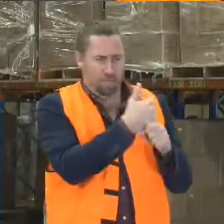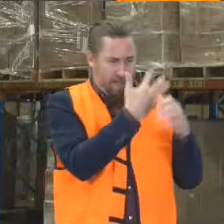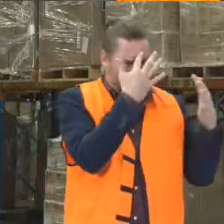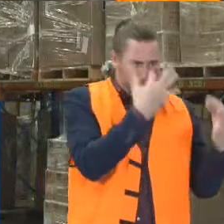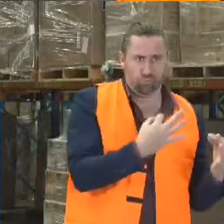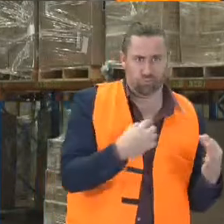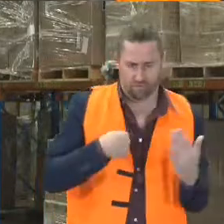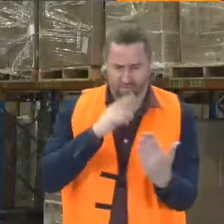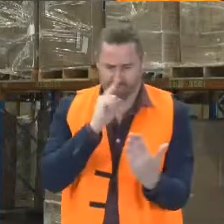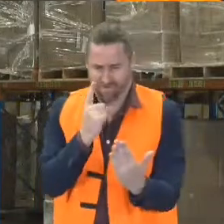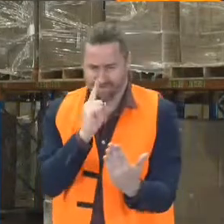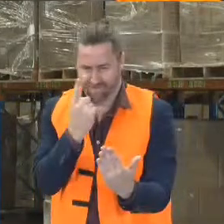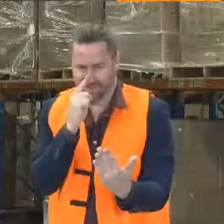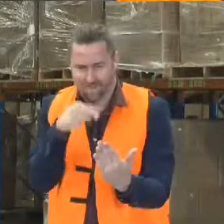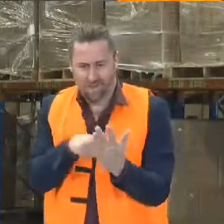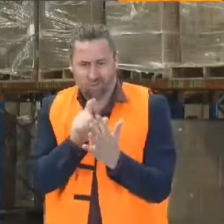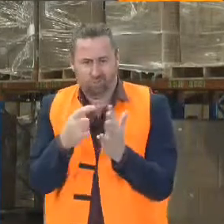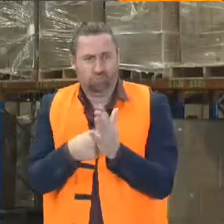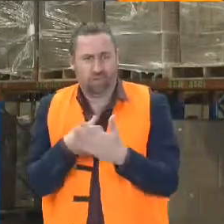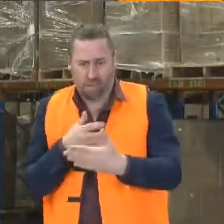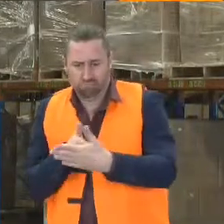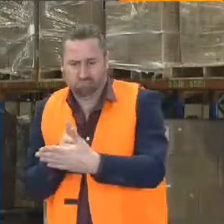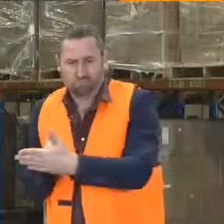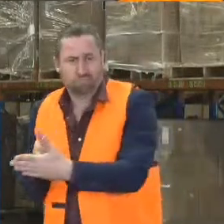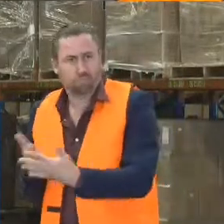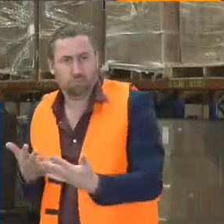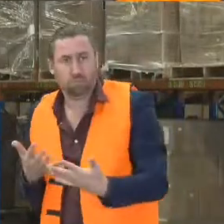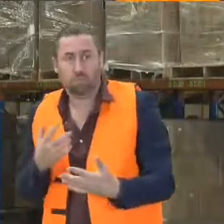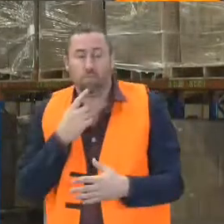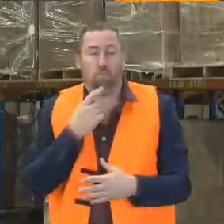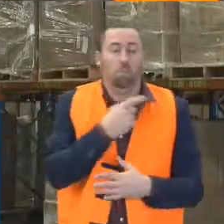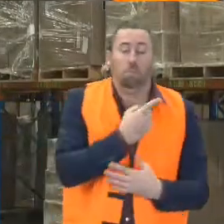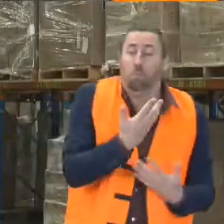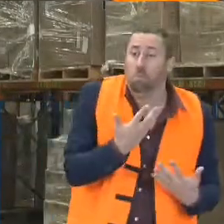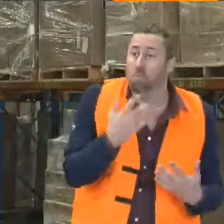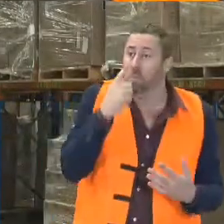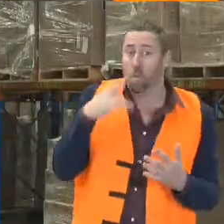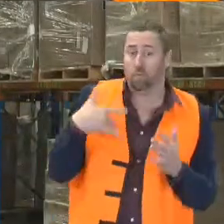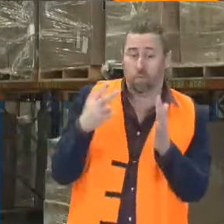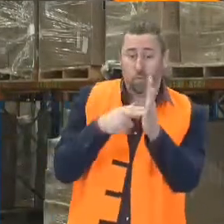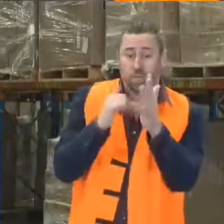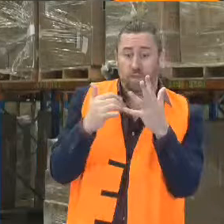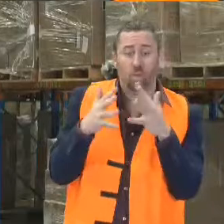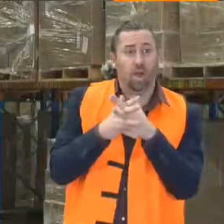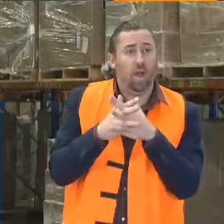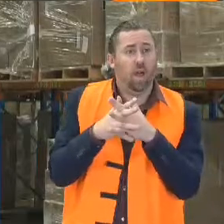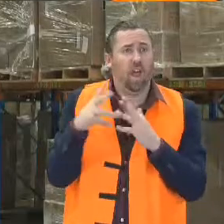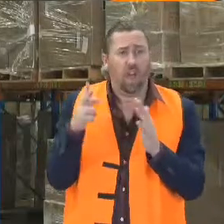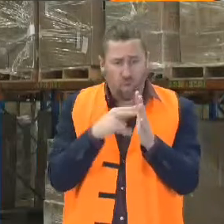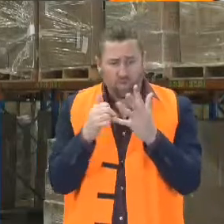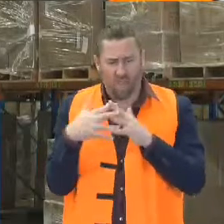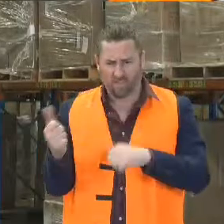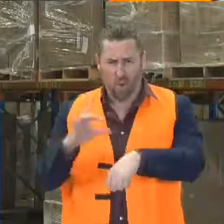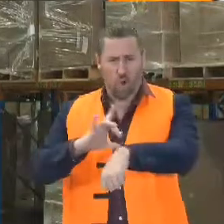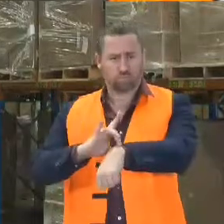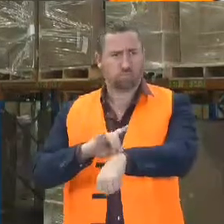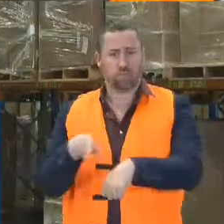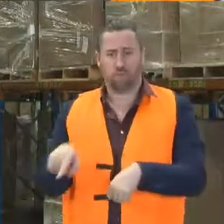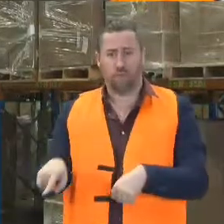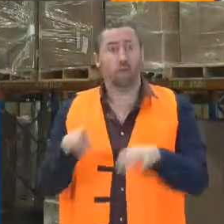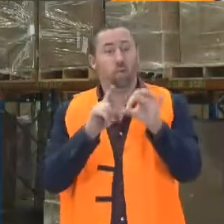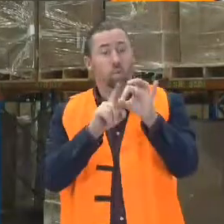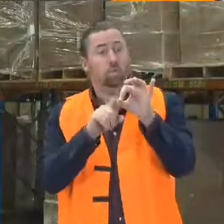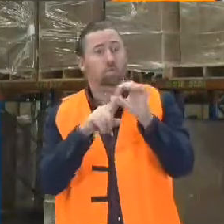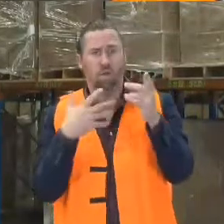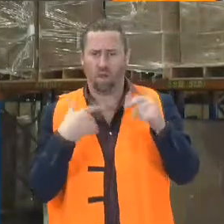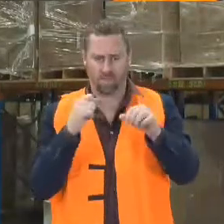Well, you have to understand too, like people living in New South Wales, they have New South Wales hospitals. In Queensland, we